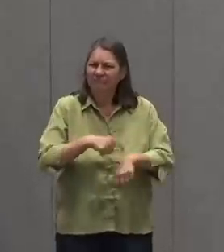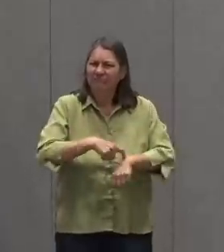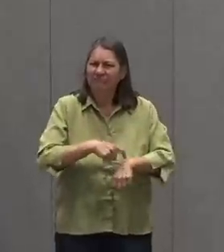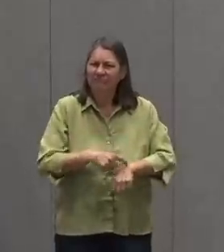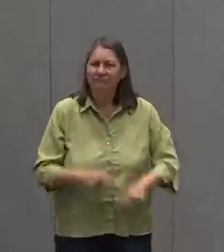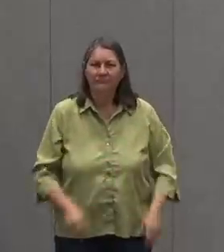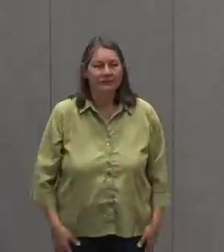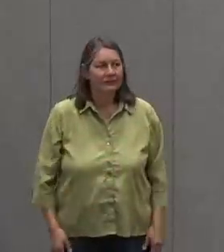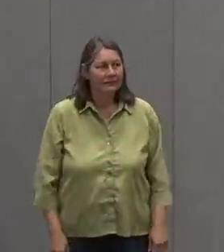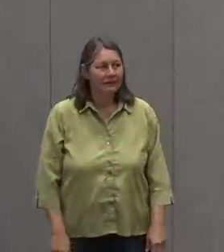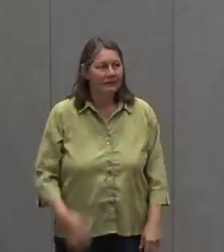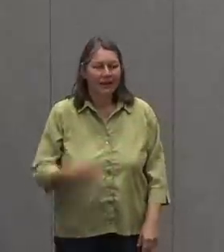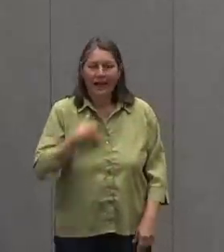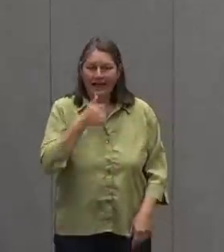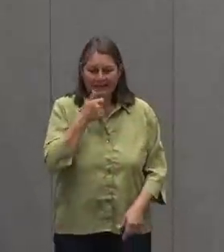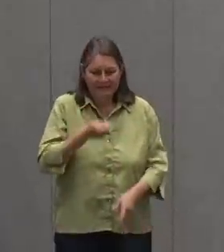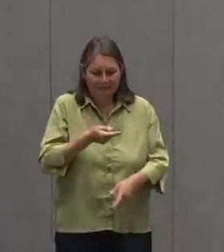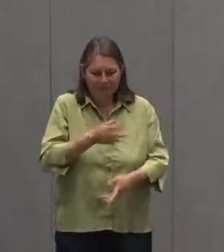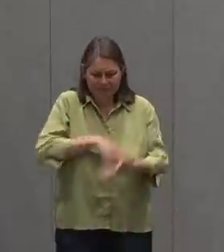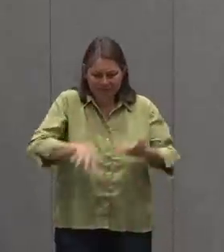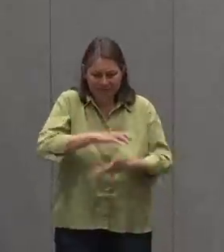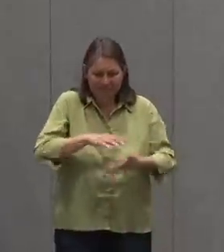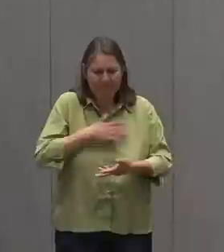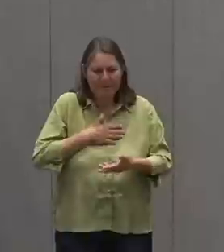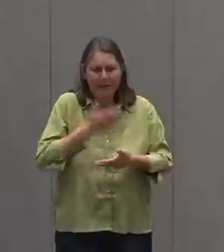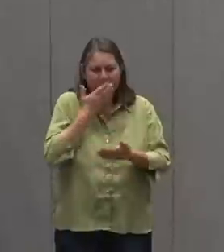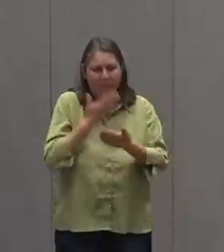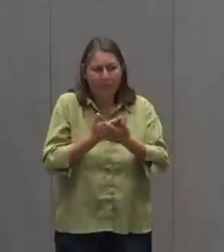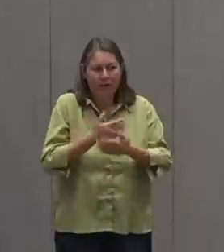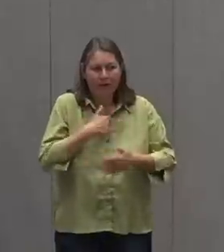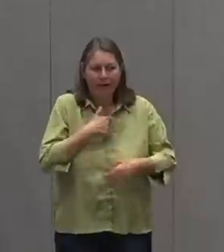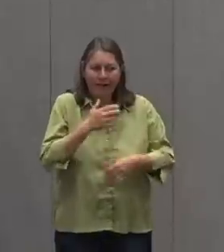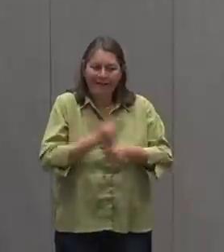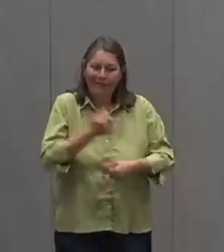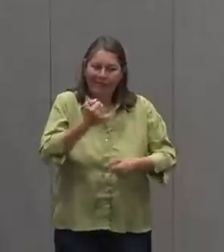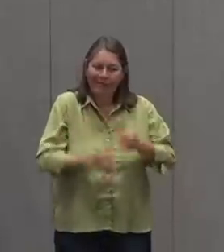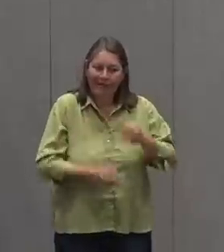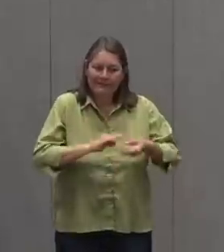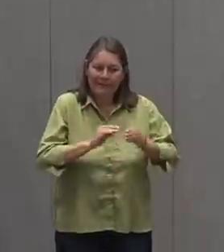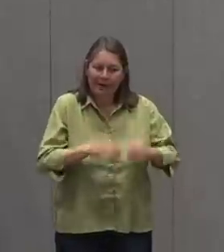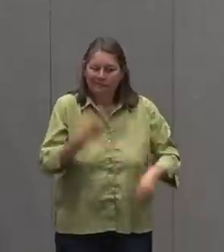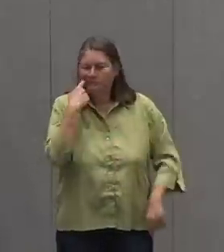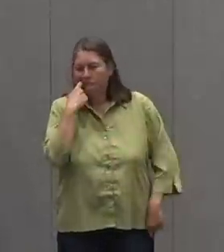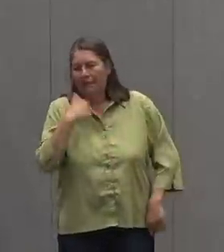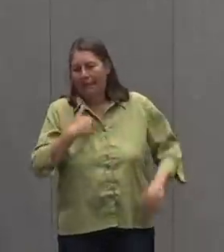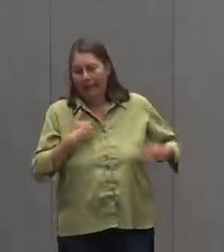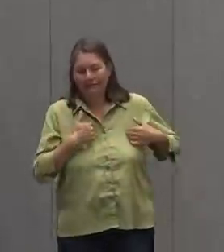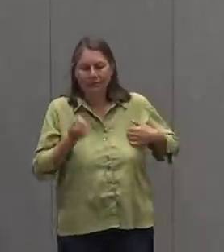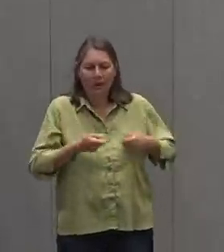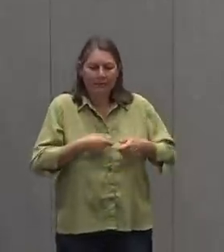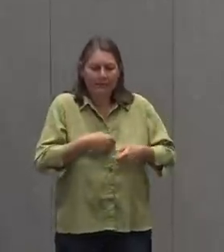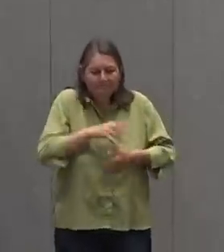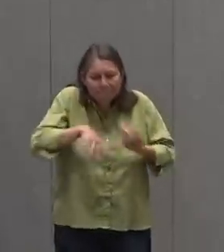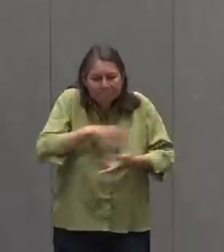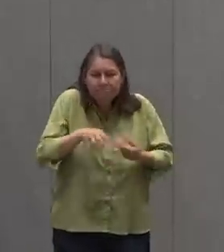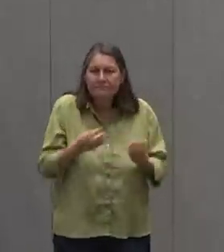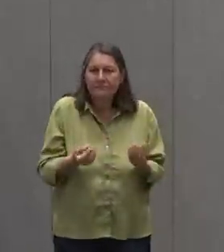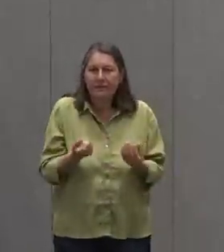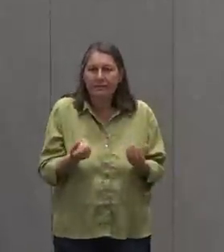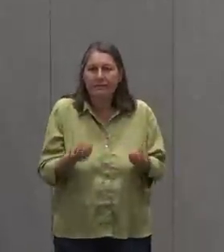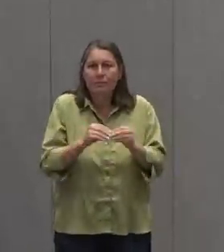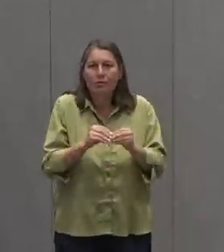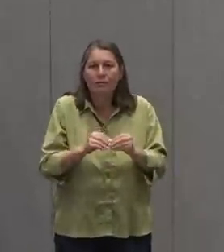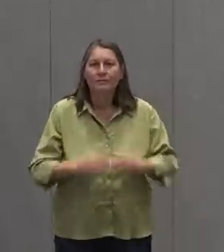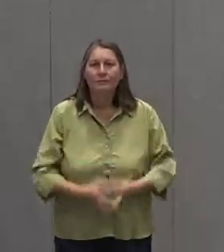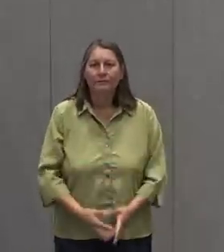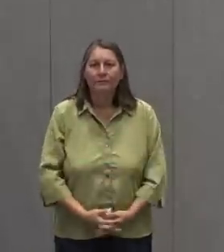All right. Oh, I didn't really shuffle mine very good because I just got the very last numbers that I just had. So let me shuffle them a little bit more. All right.